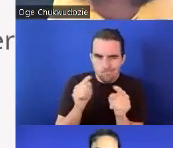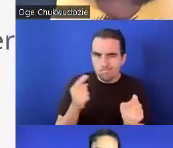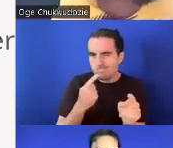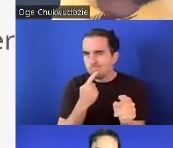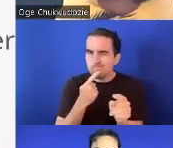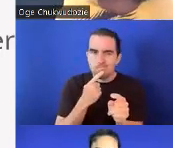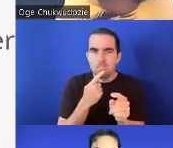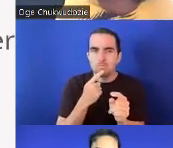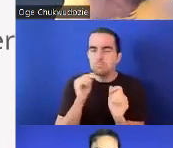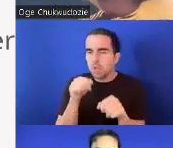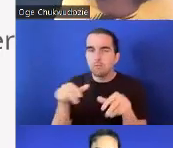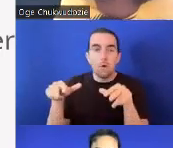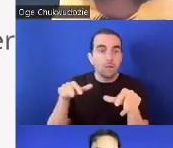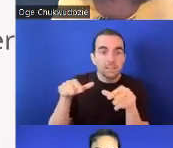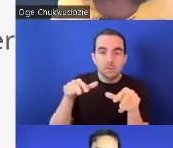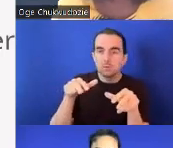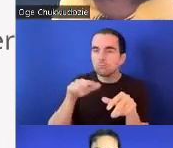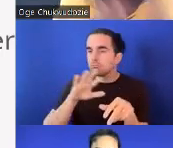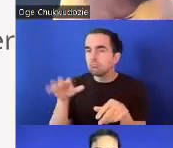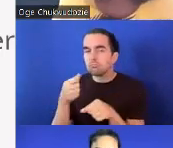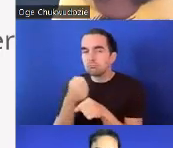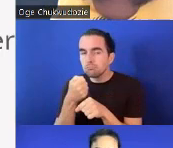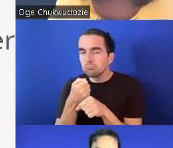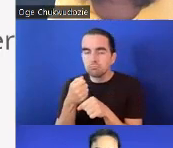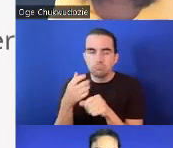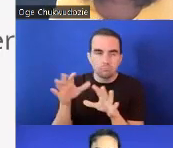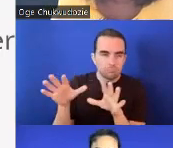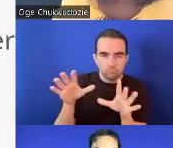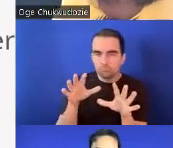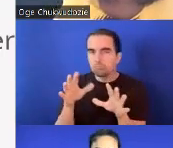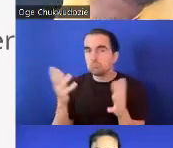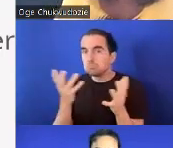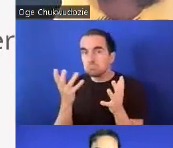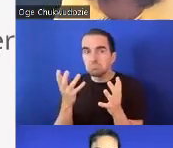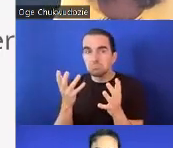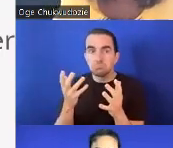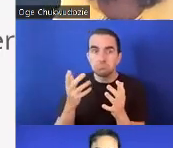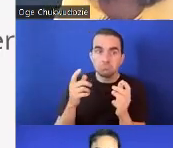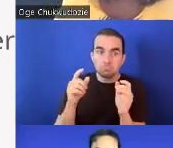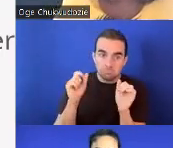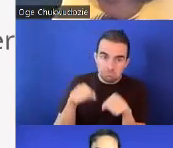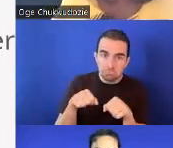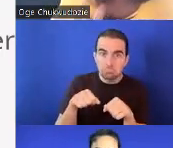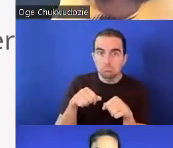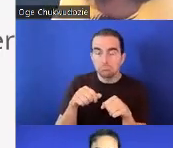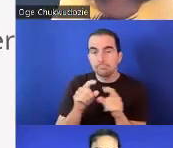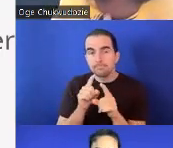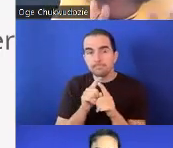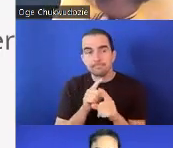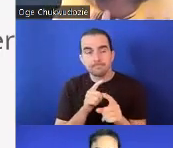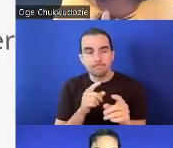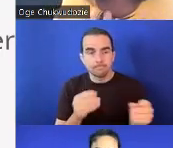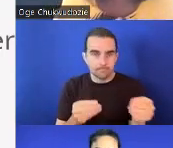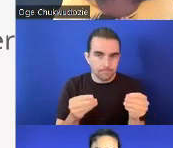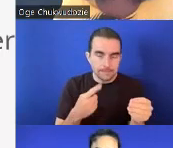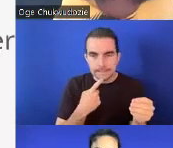need for case conference in terms of your case handling process, then that can also be part of your response. Follow a